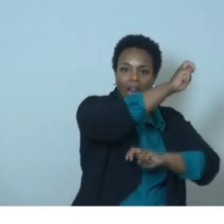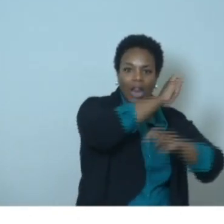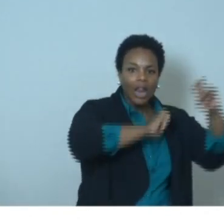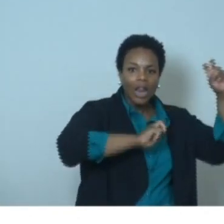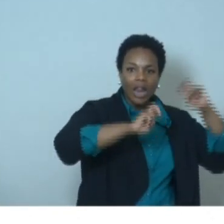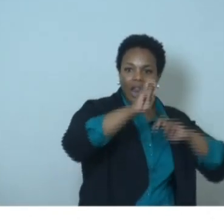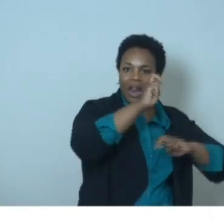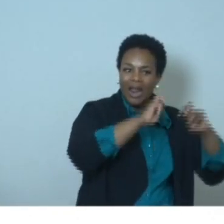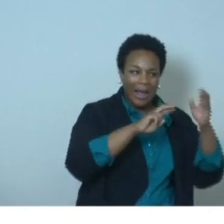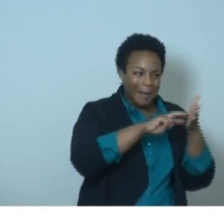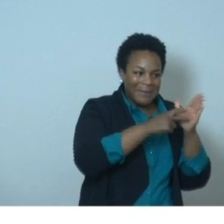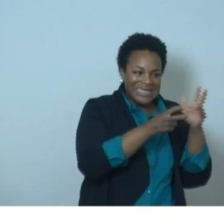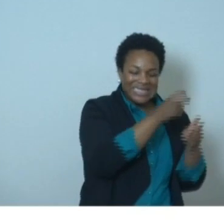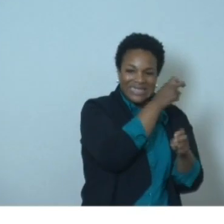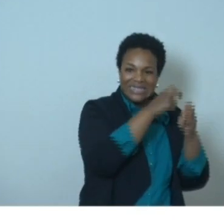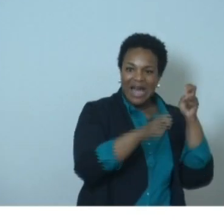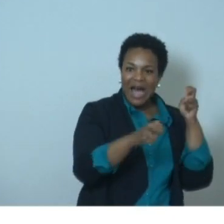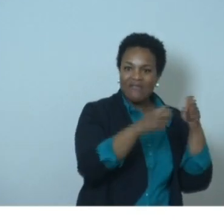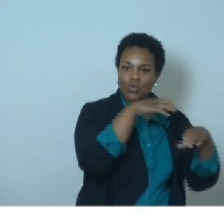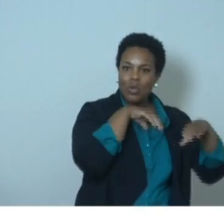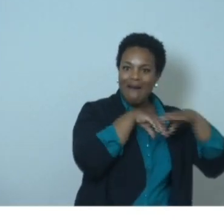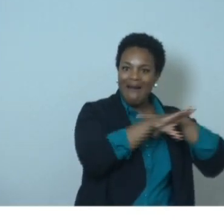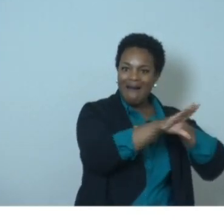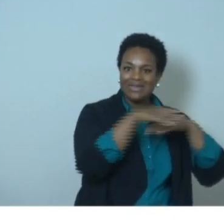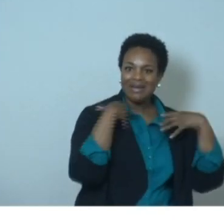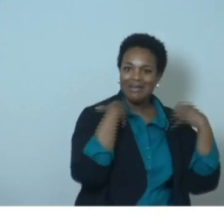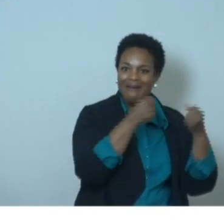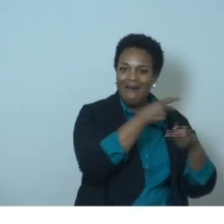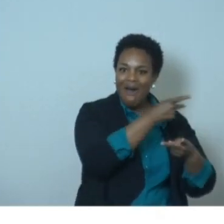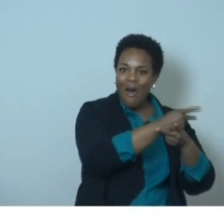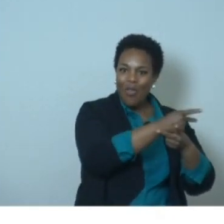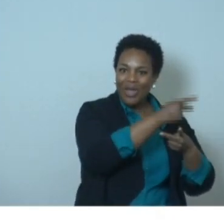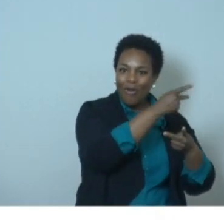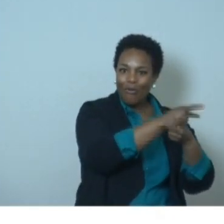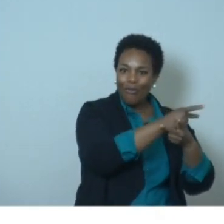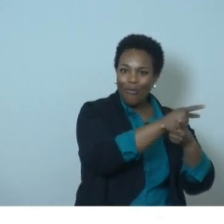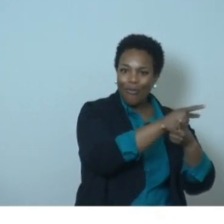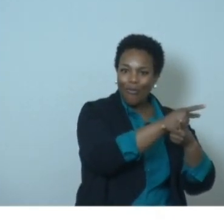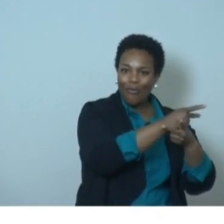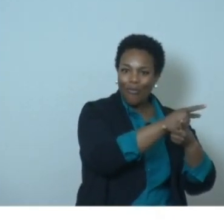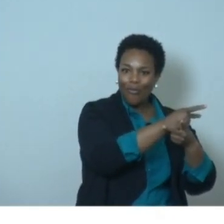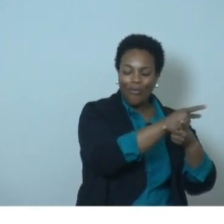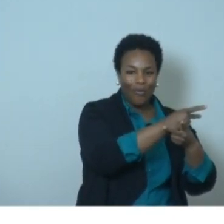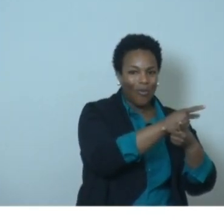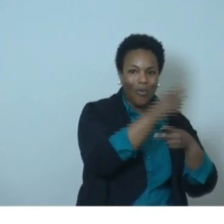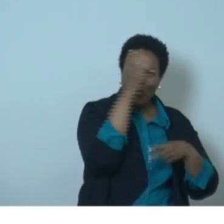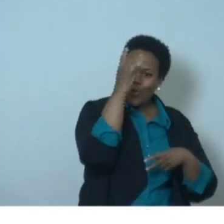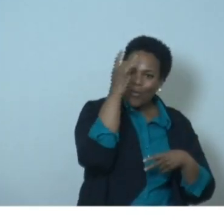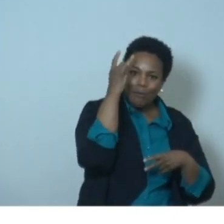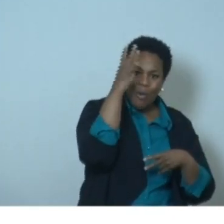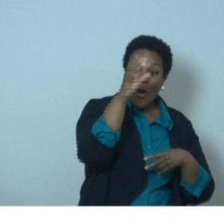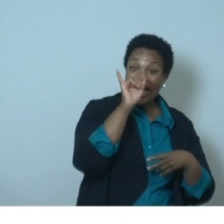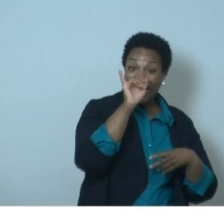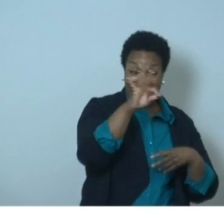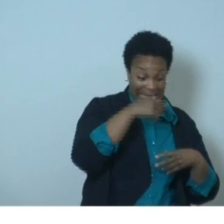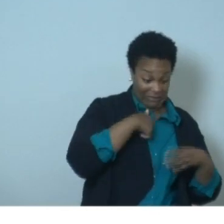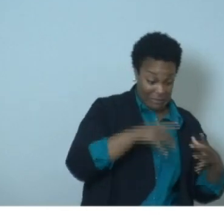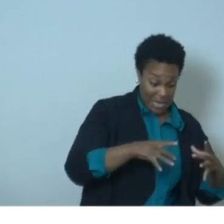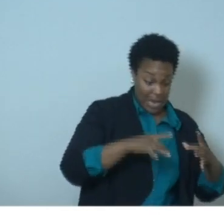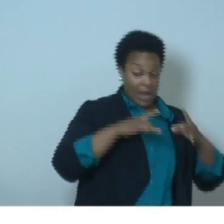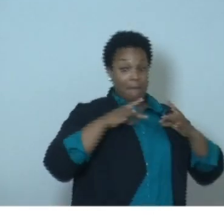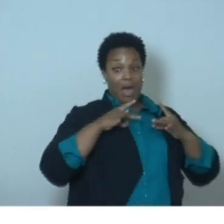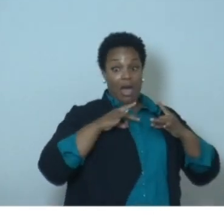you have a higher positivity rate, then the likelihood that you're moving that much faster, that virus, into areas where they had